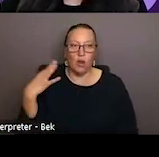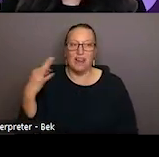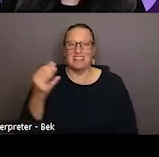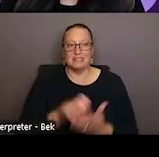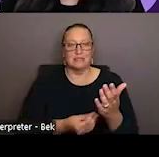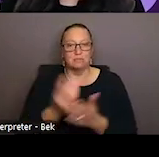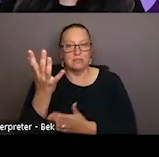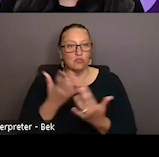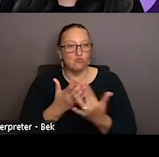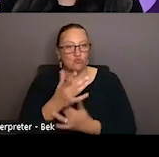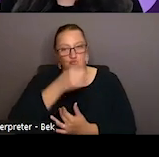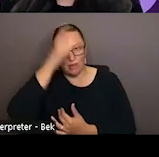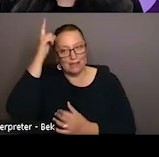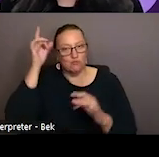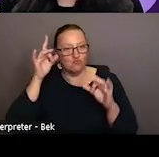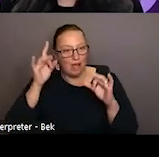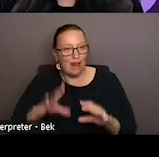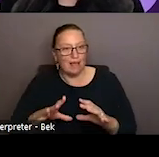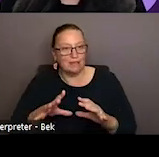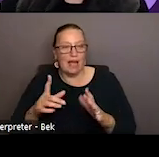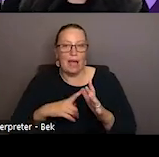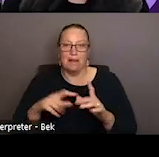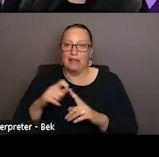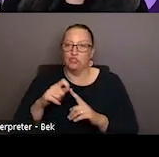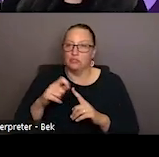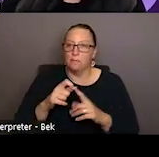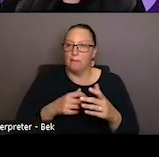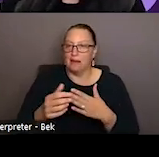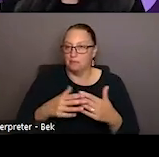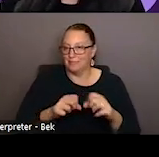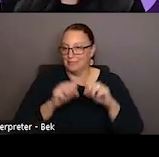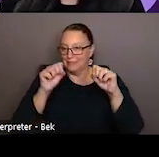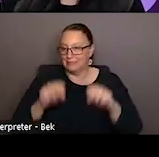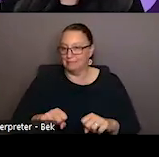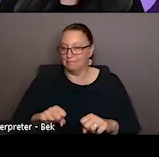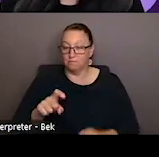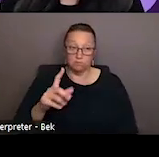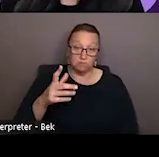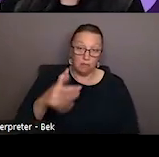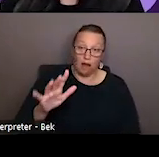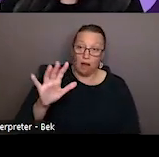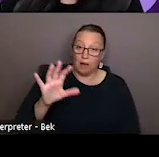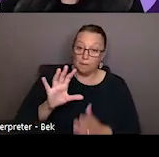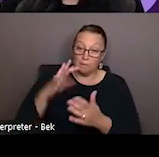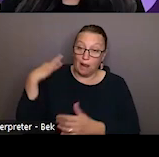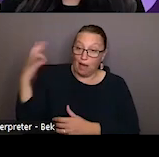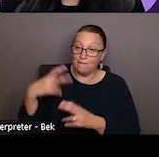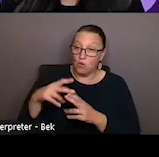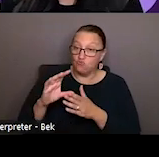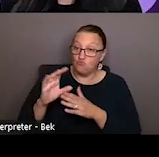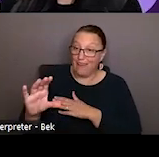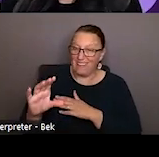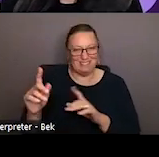Creative Australia's application management system. If you have ever applied for a grant with Creative Australia, this is the same